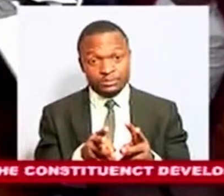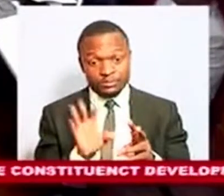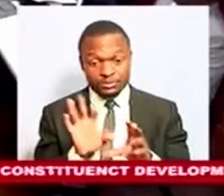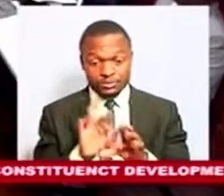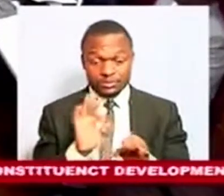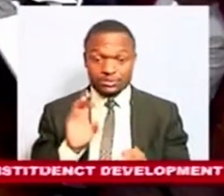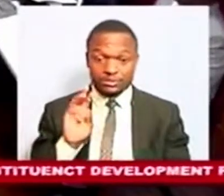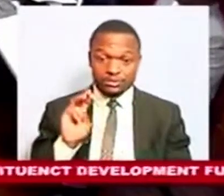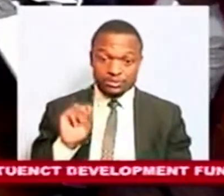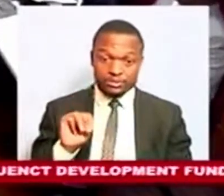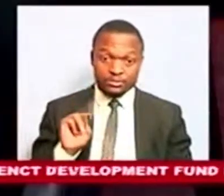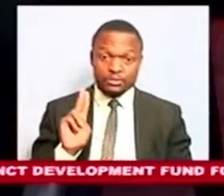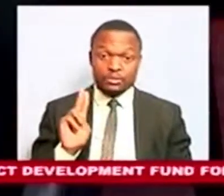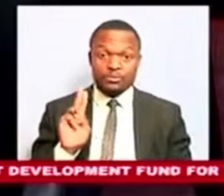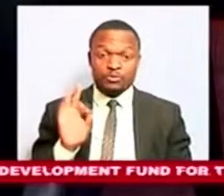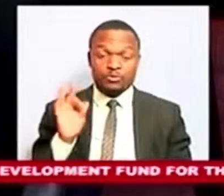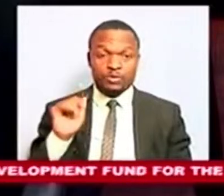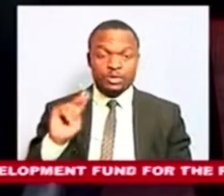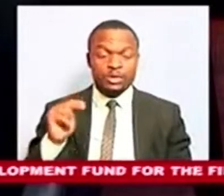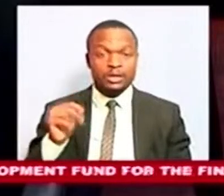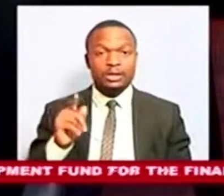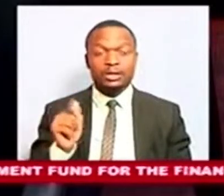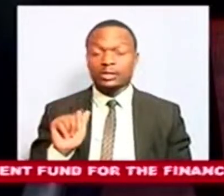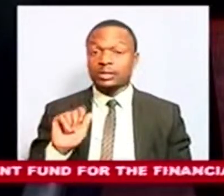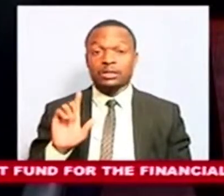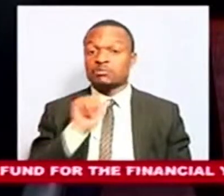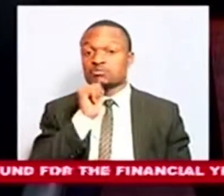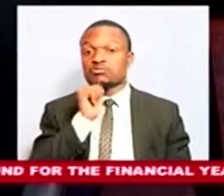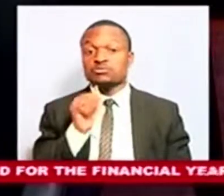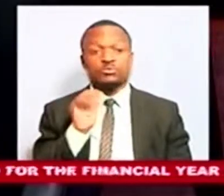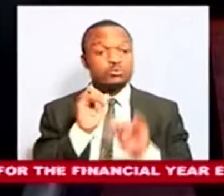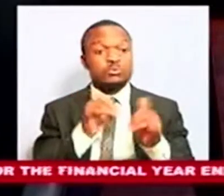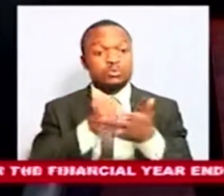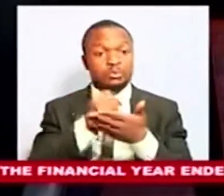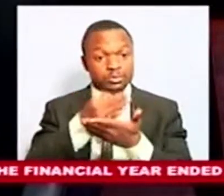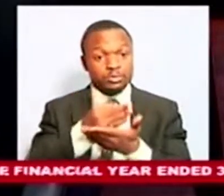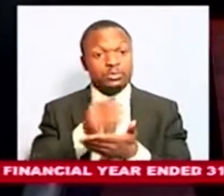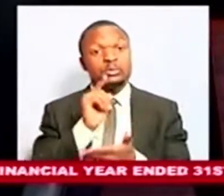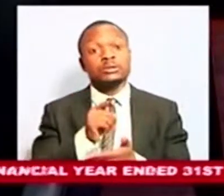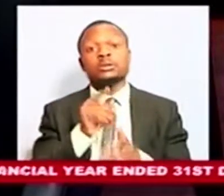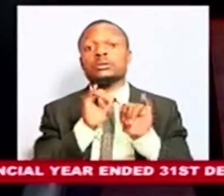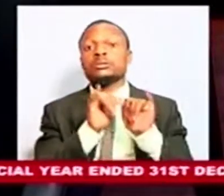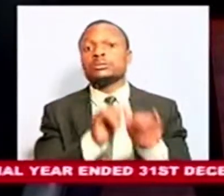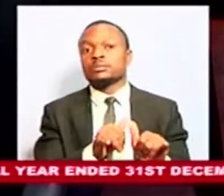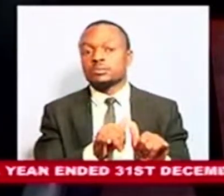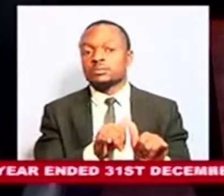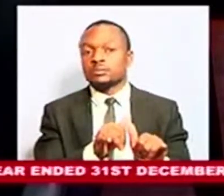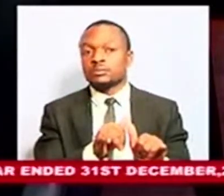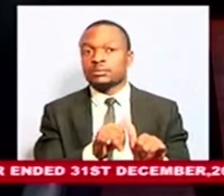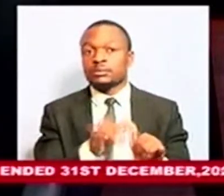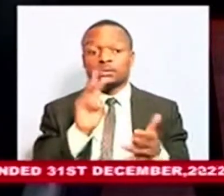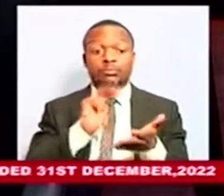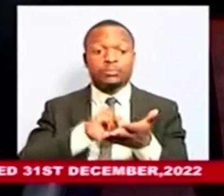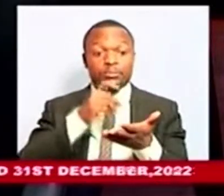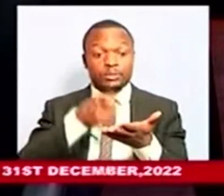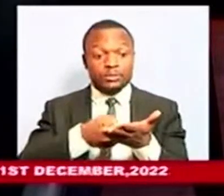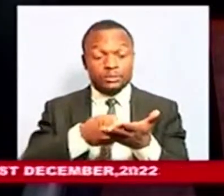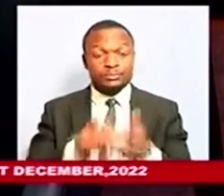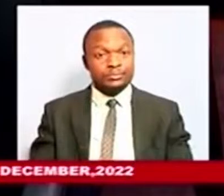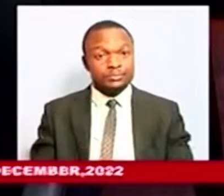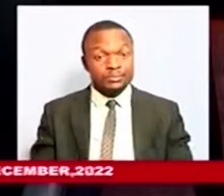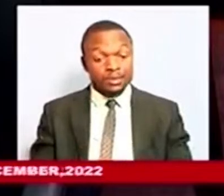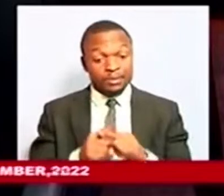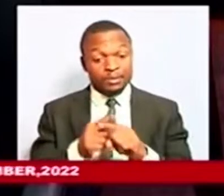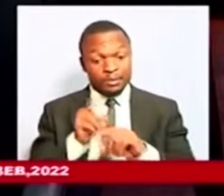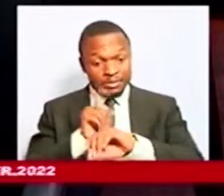Fungai is not a resident of Zambia. Fungai is a resident of Mansa. So by the